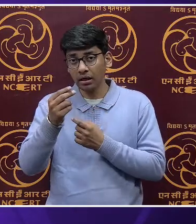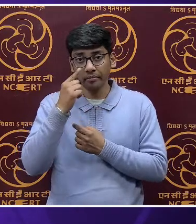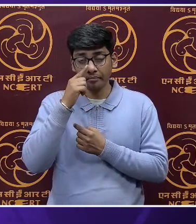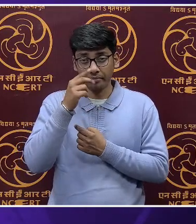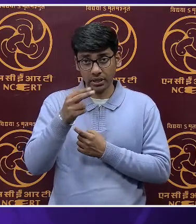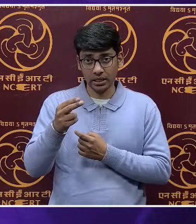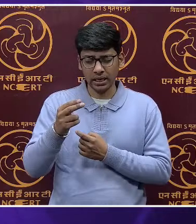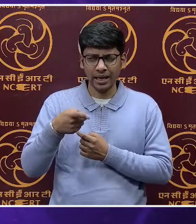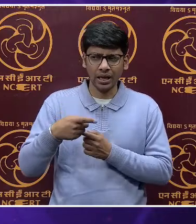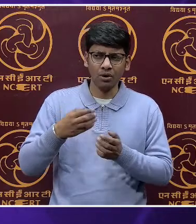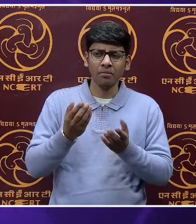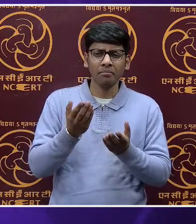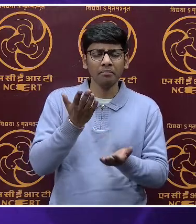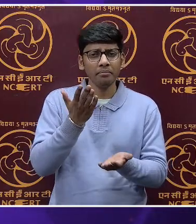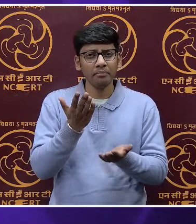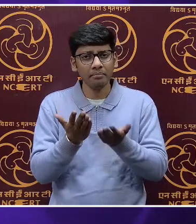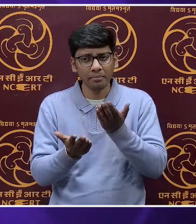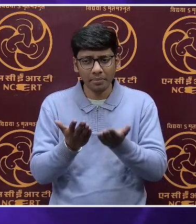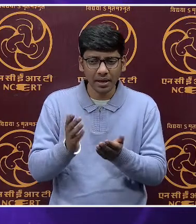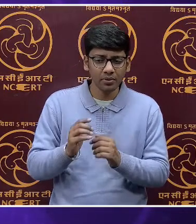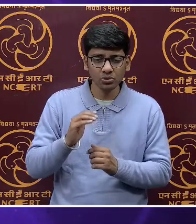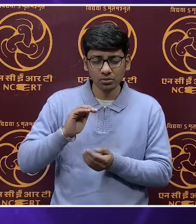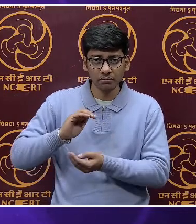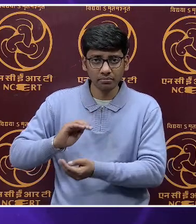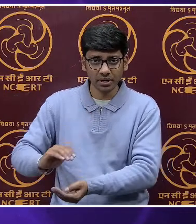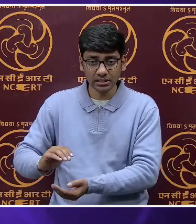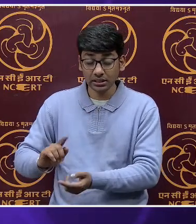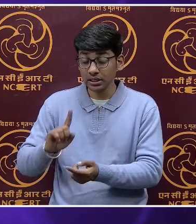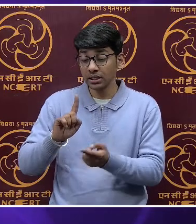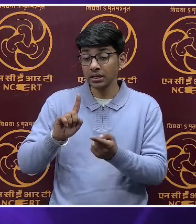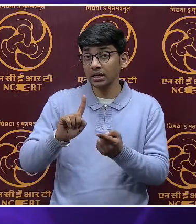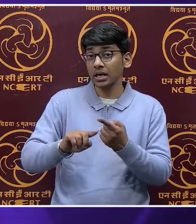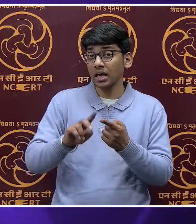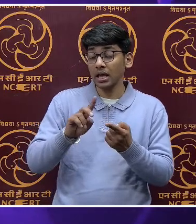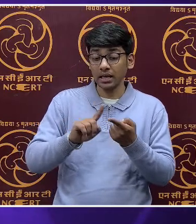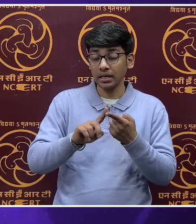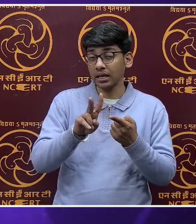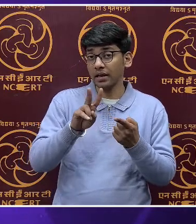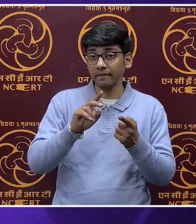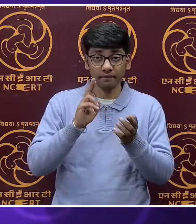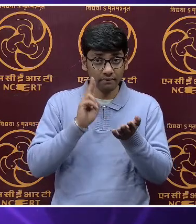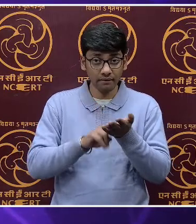is something wrong with the hearing. And it happens with us also many a times that